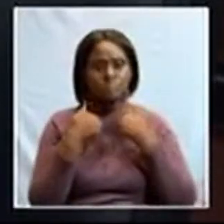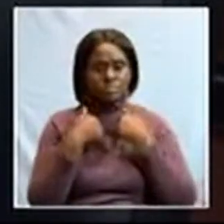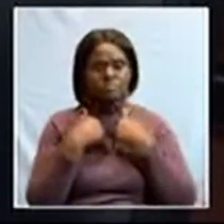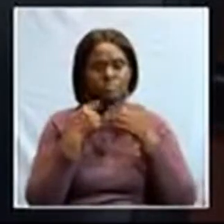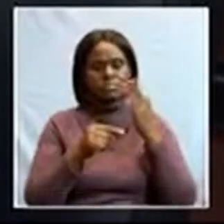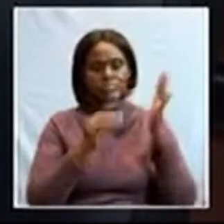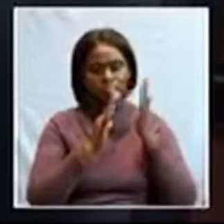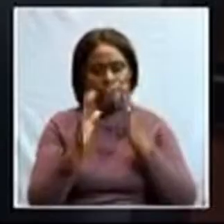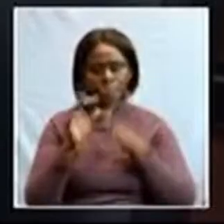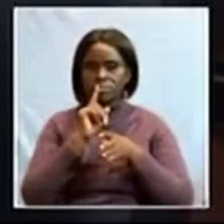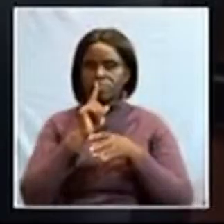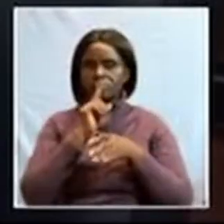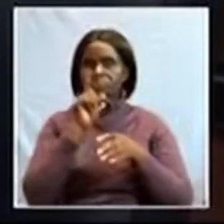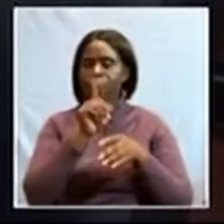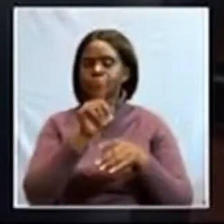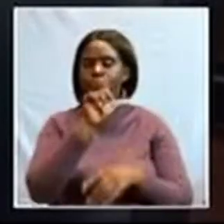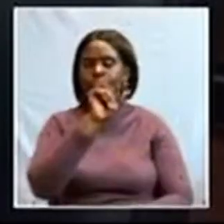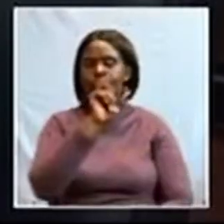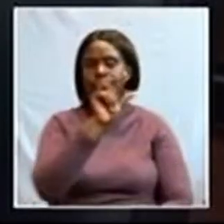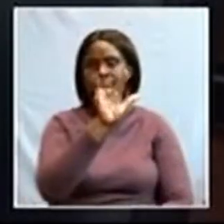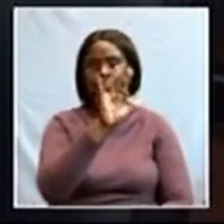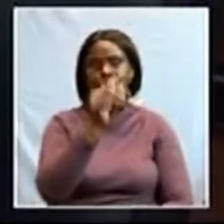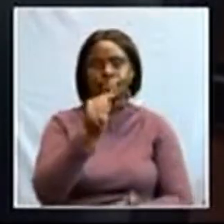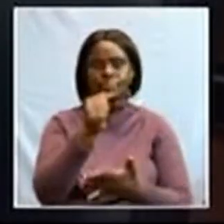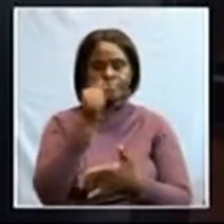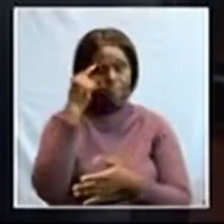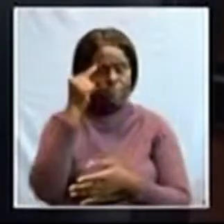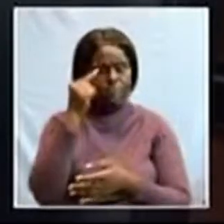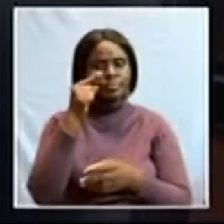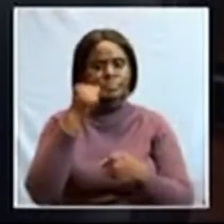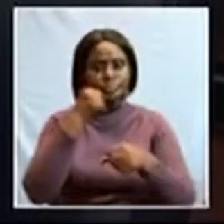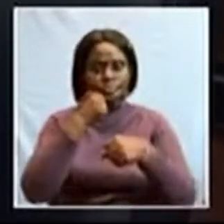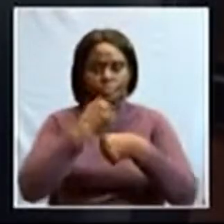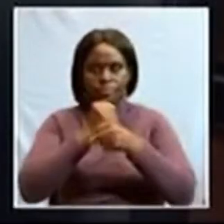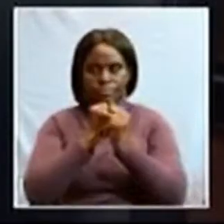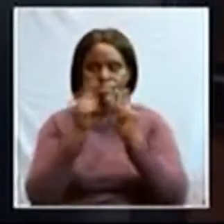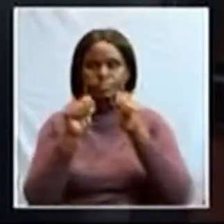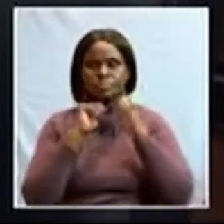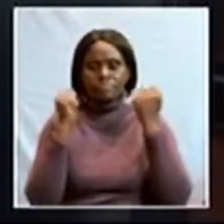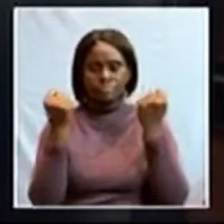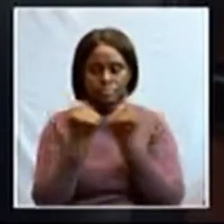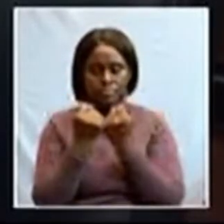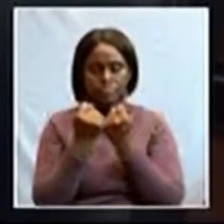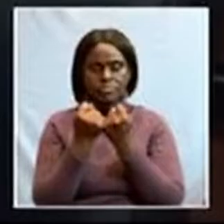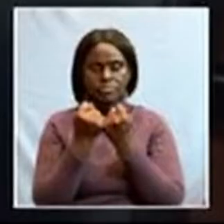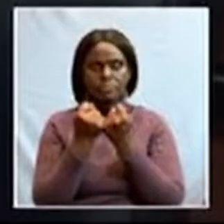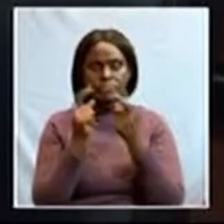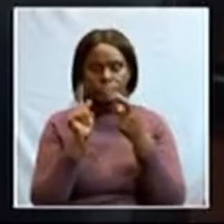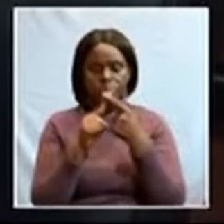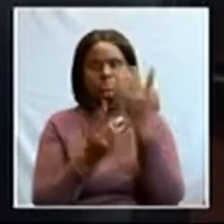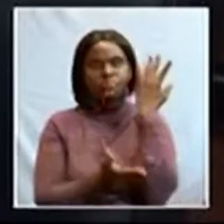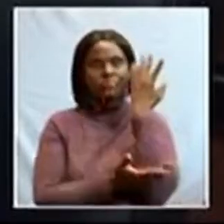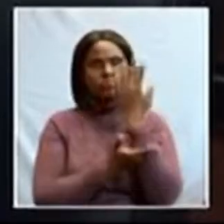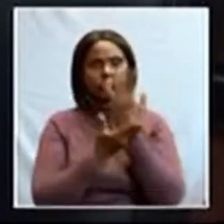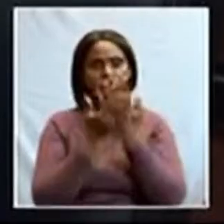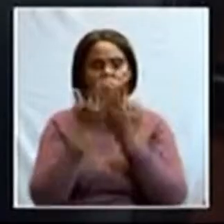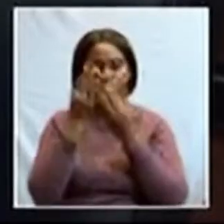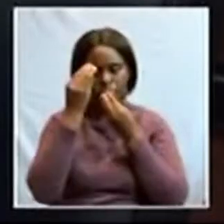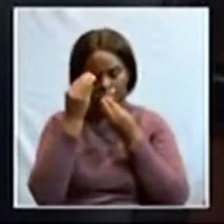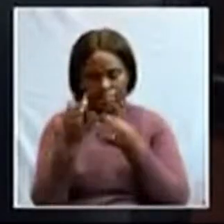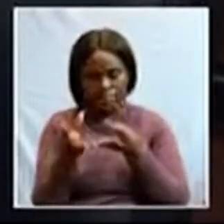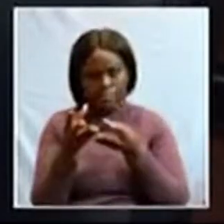prepared a realistic 2025 budget and formed a task force to enhance